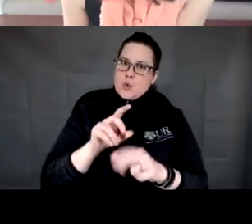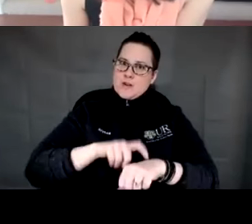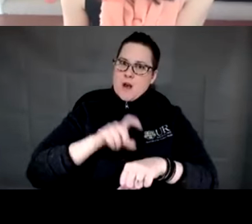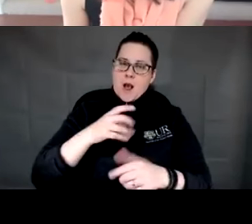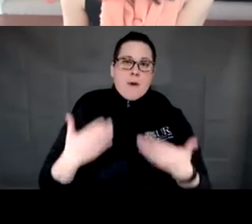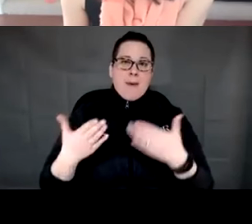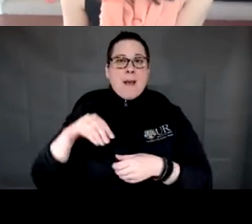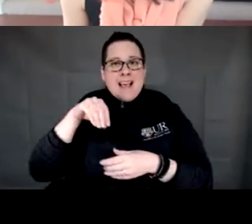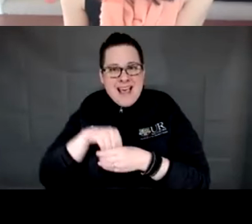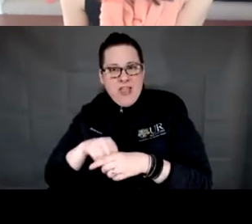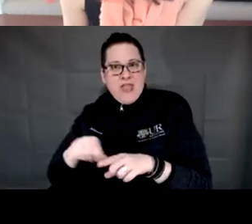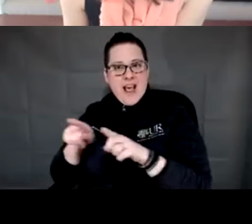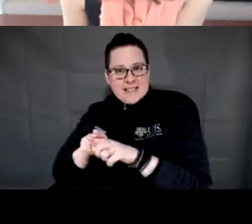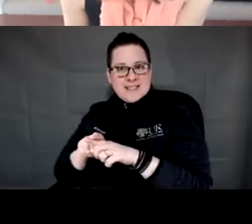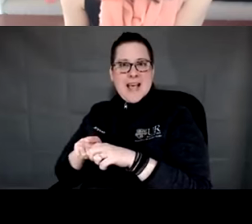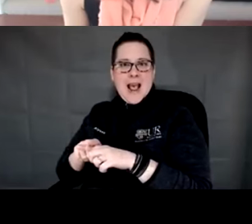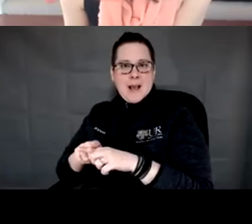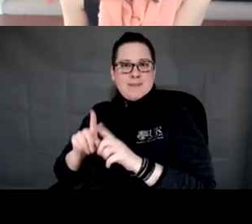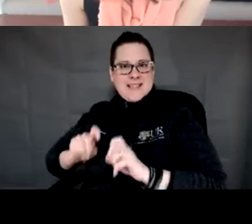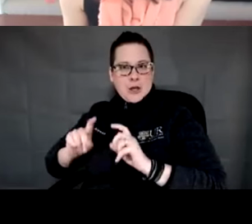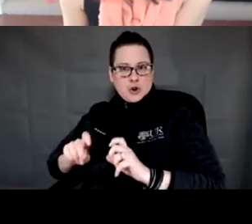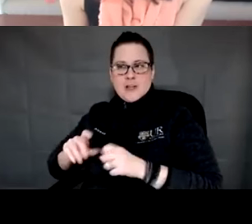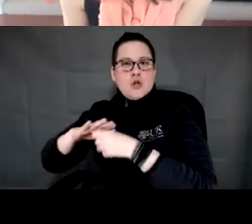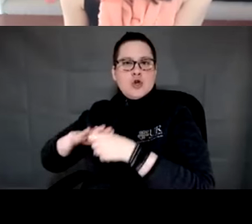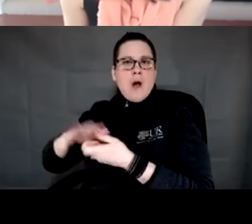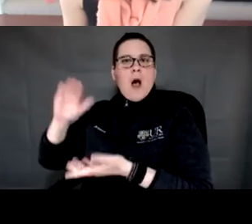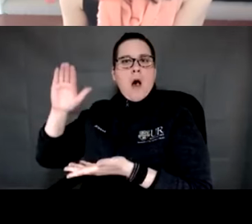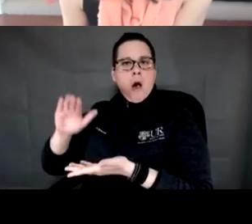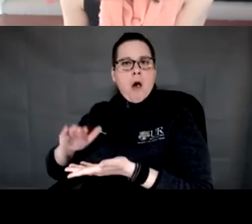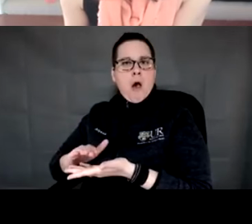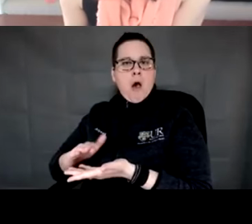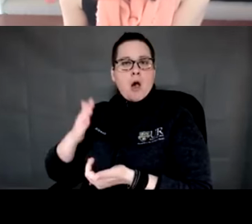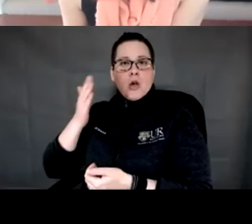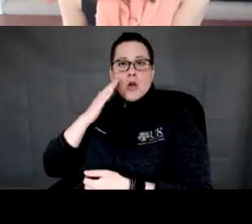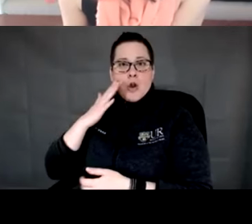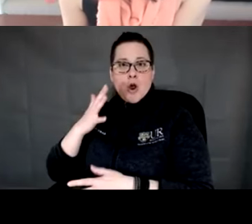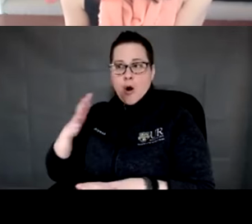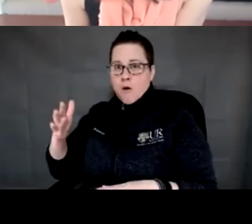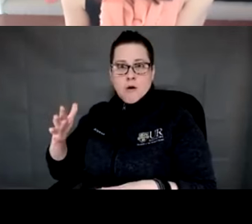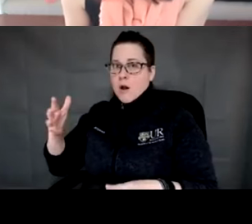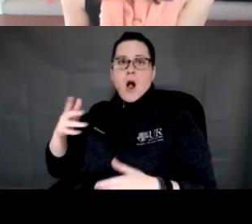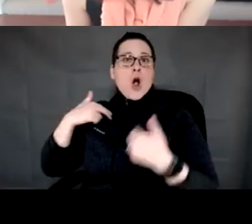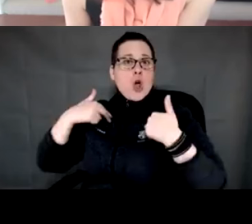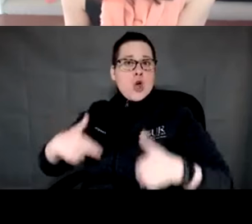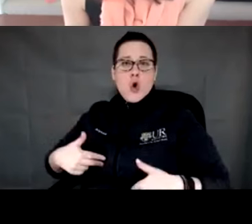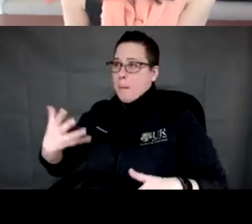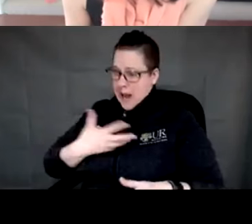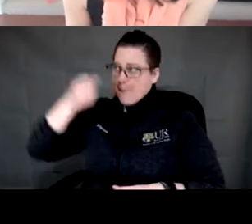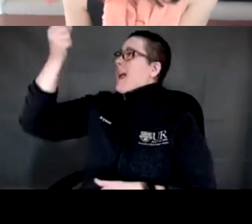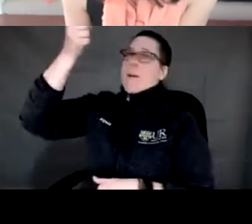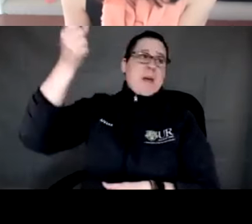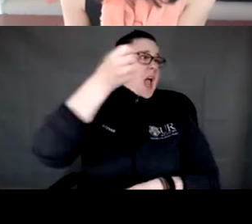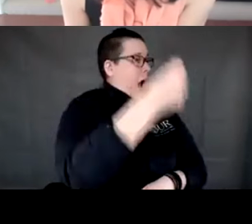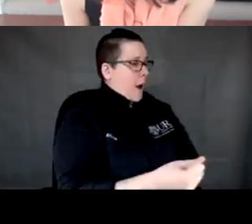may be that within a session, stress goes down because the animal's sort of recovering from the stress of having interacted with a human, which will be a very